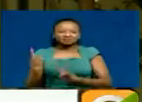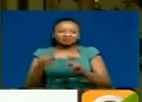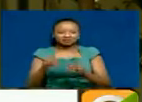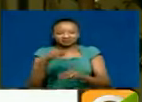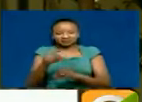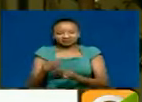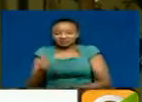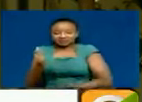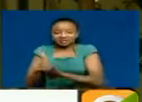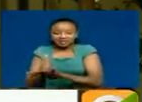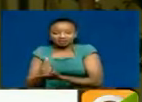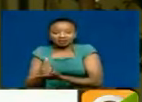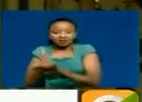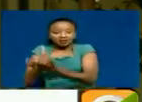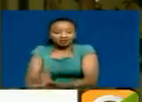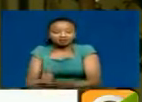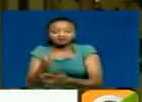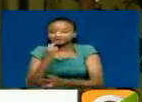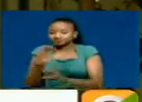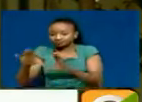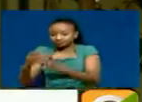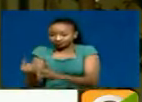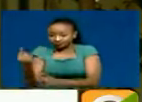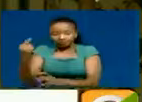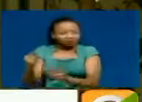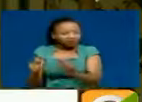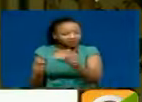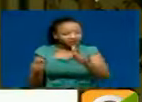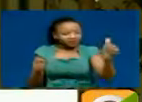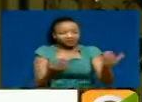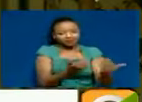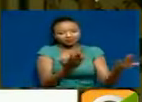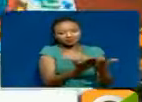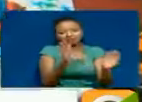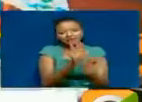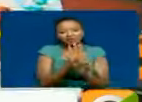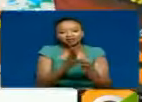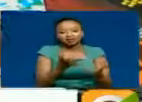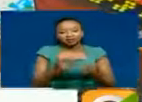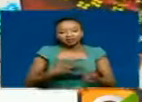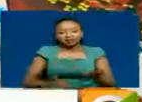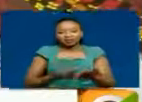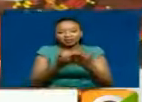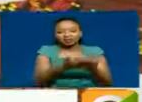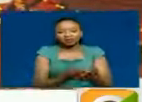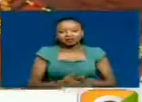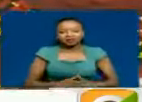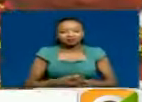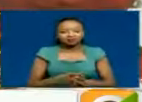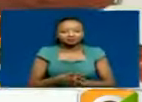community alone. There's loads of other children out there that need my help, yeah, this kind of support. I wanted